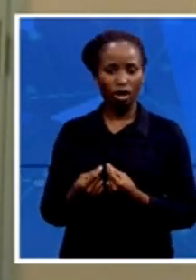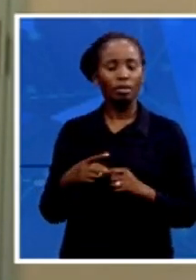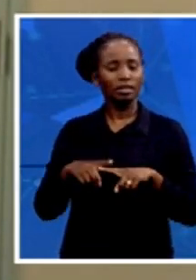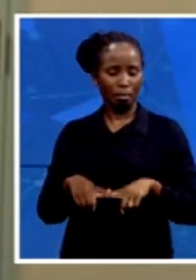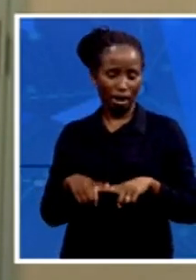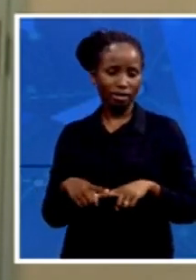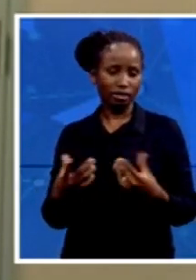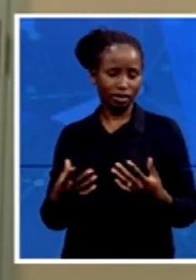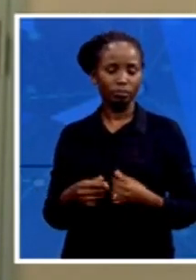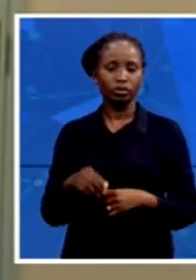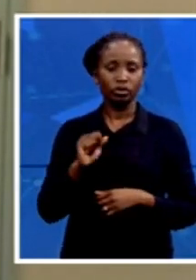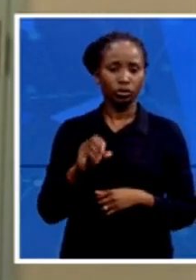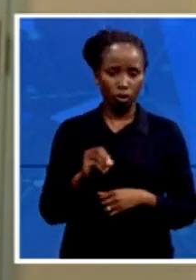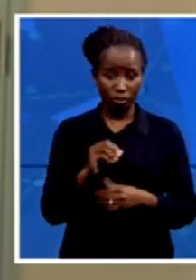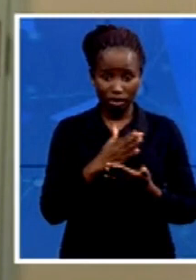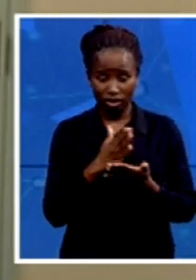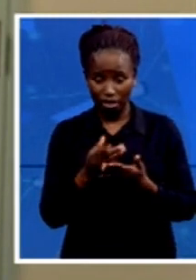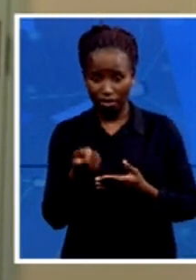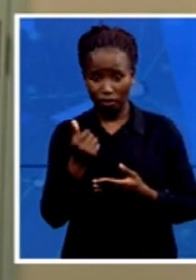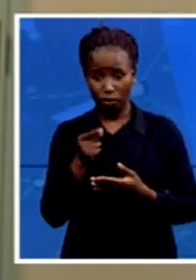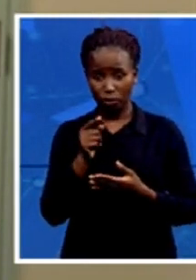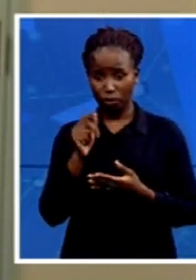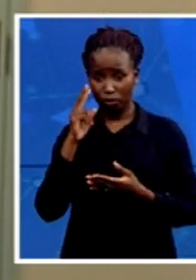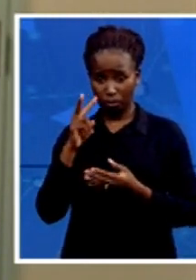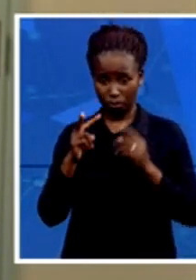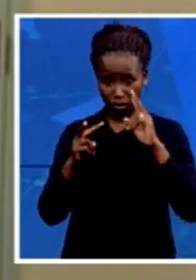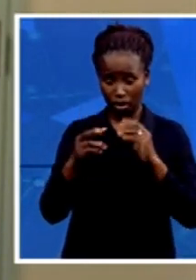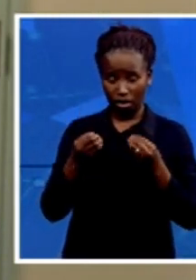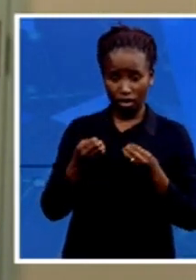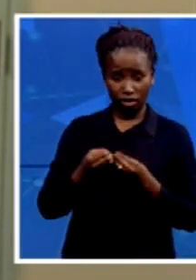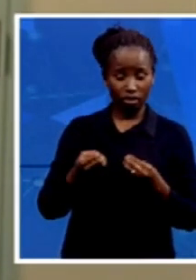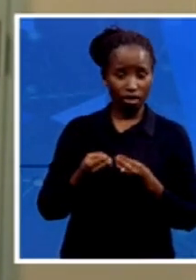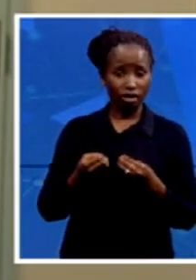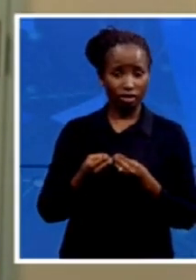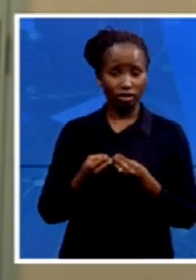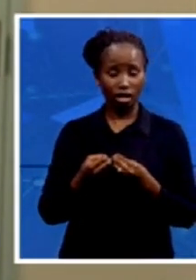you make are basically for port placement, and then you introduce the instruments depending on the surgery you're doing.